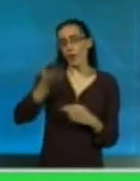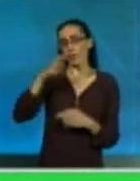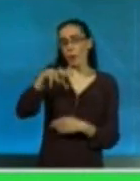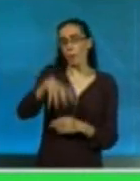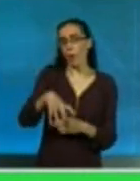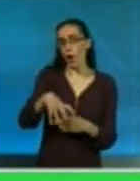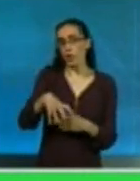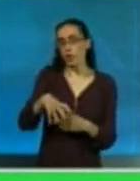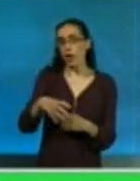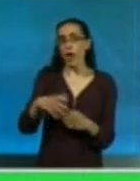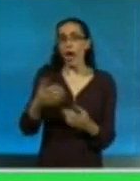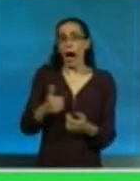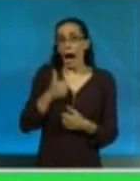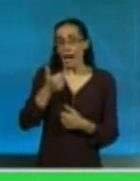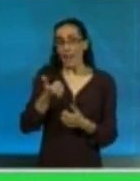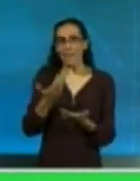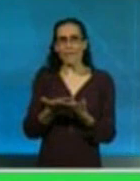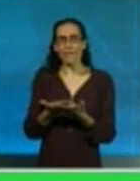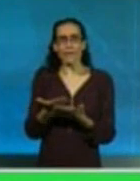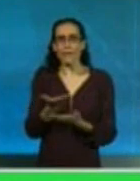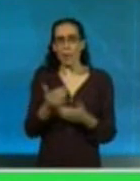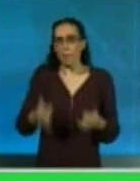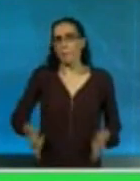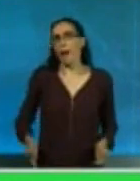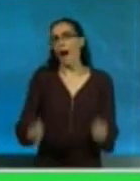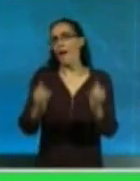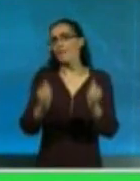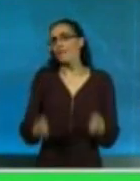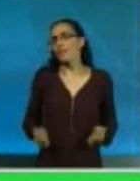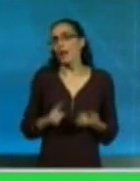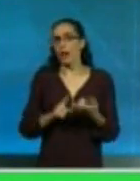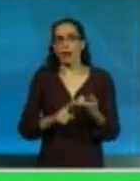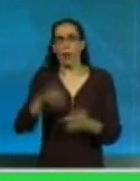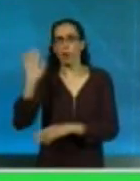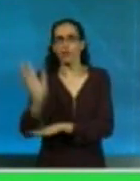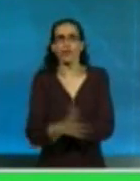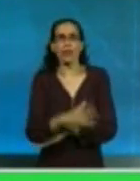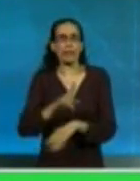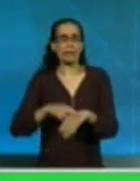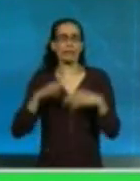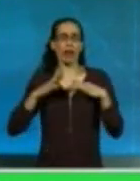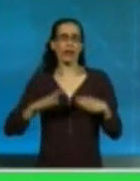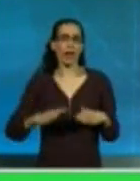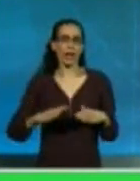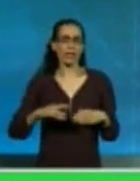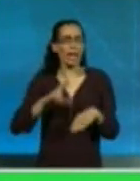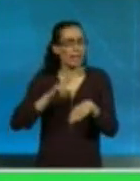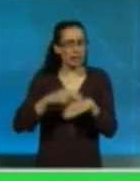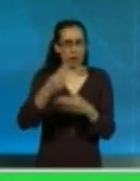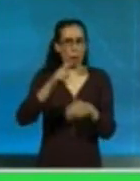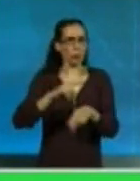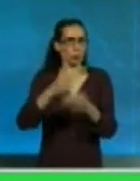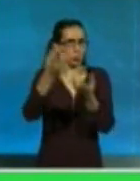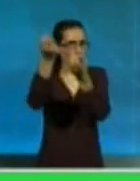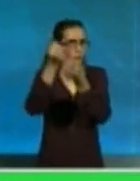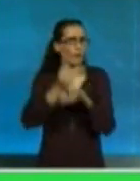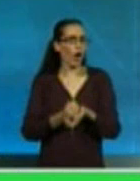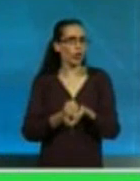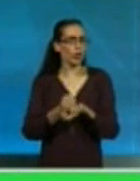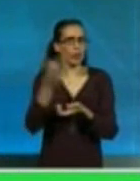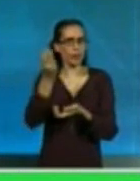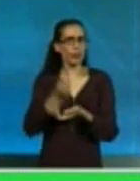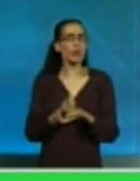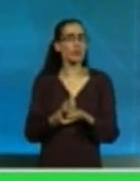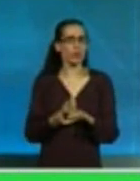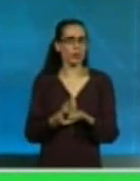l-ħintaxħom it-fan, mux għaqqas band li mem, għaqqas ġnim mem, kull mem kister. Fondi, minnem u minnaw nġibuħom. Kull għad jaf li bħalissa u ġiet